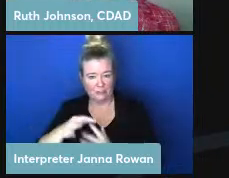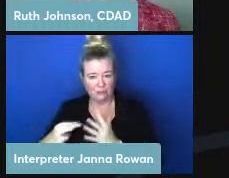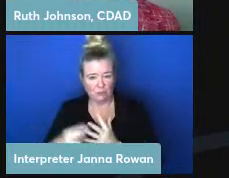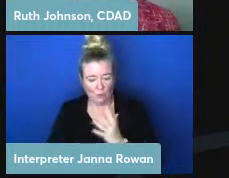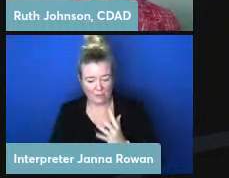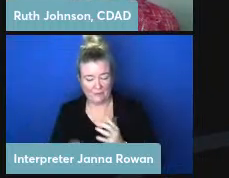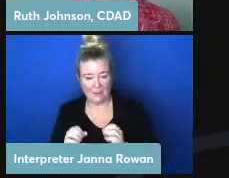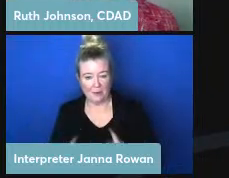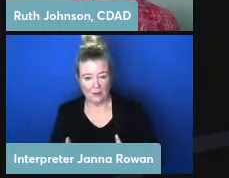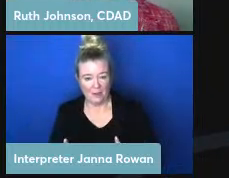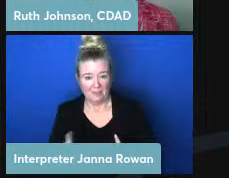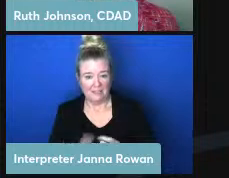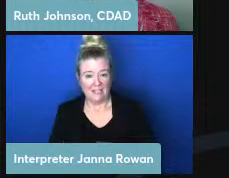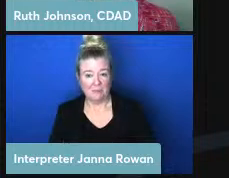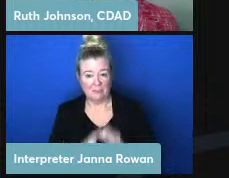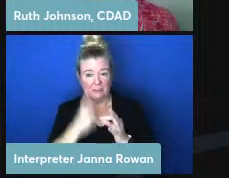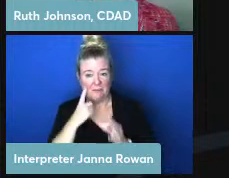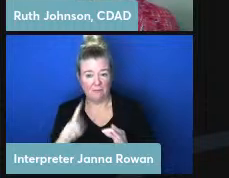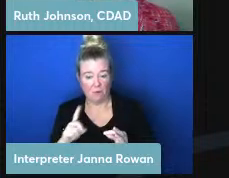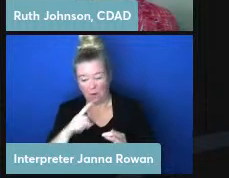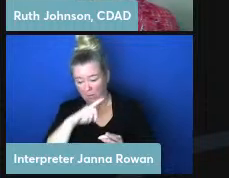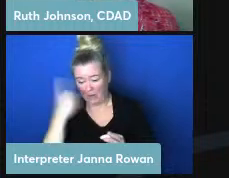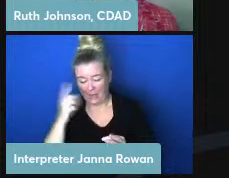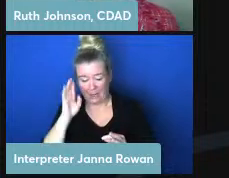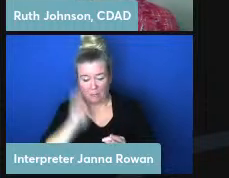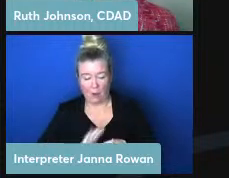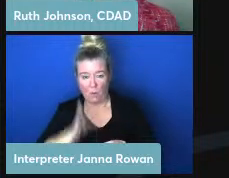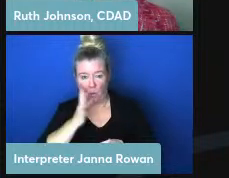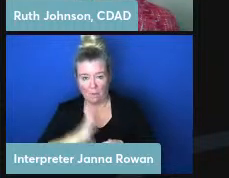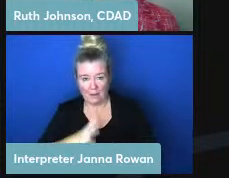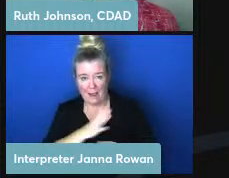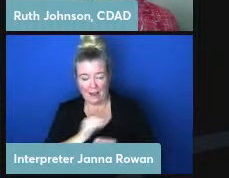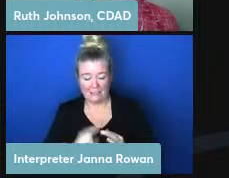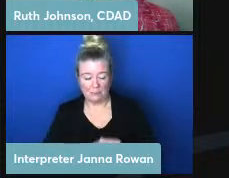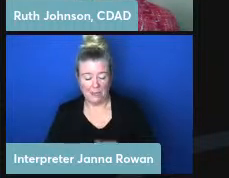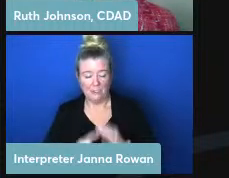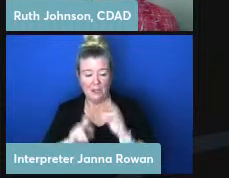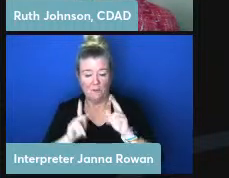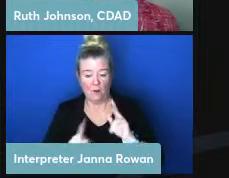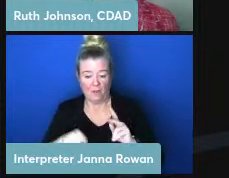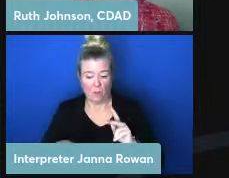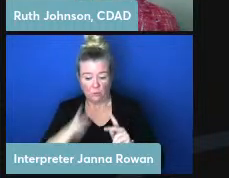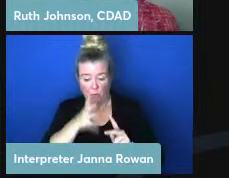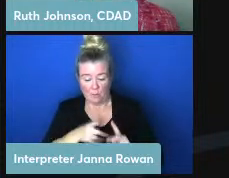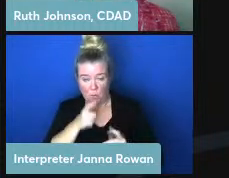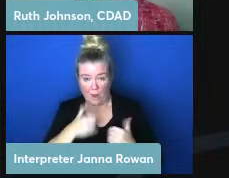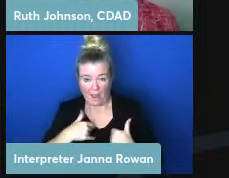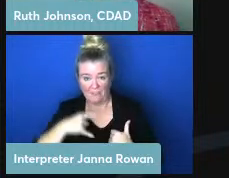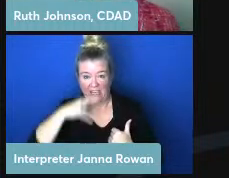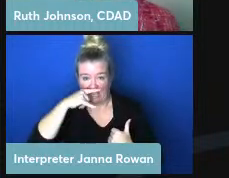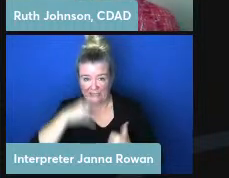housing opportunities, especially for Black and Brown women, and especially for those of them with kids.